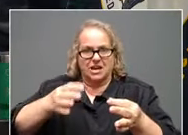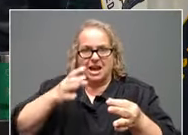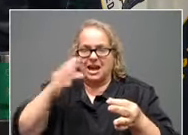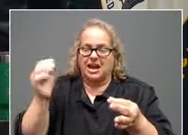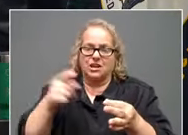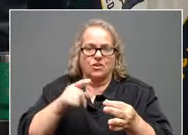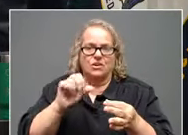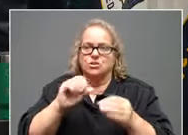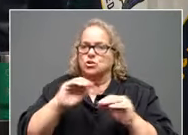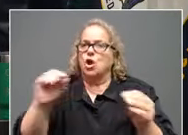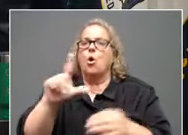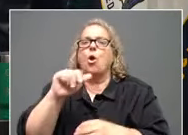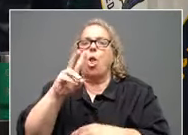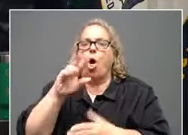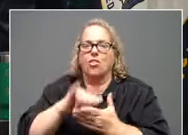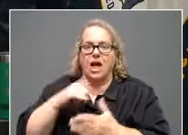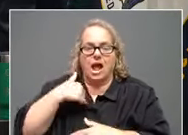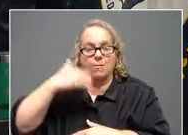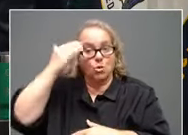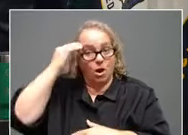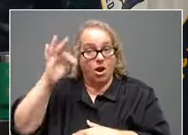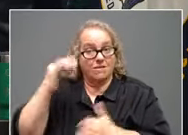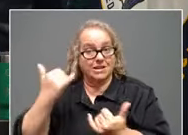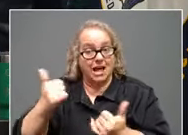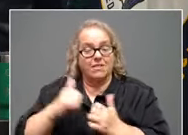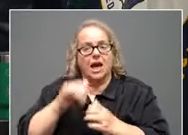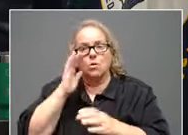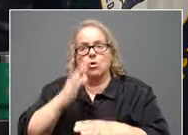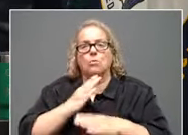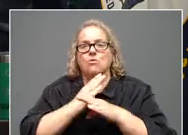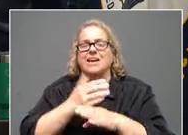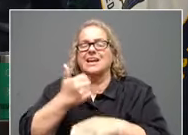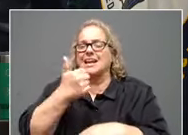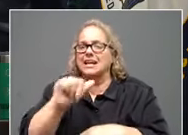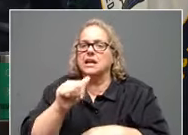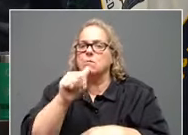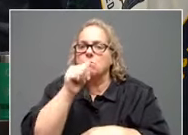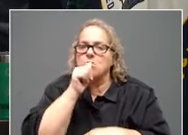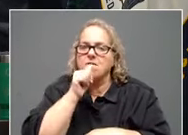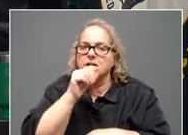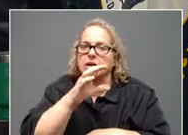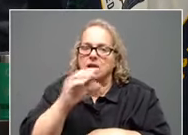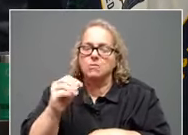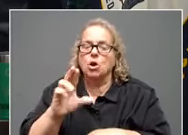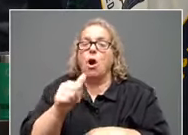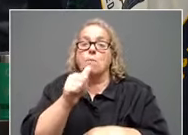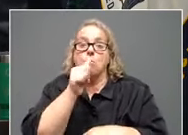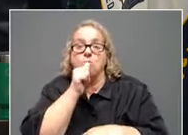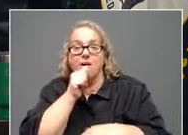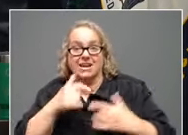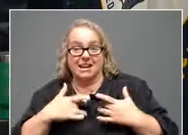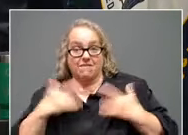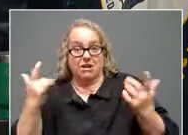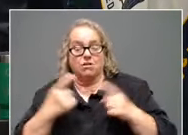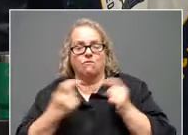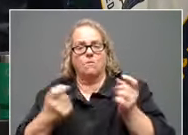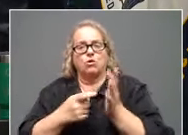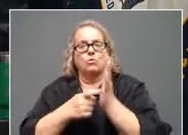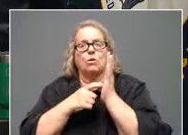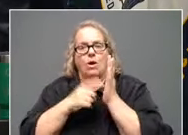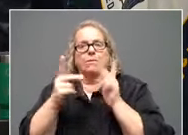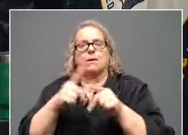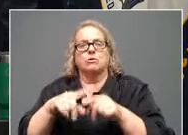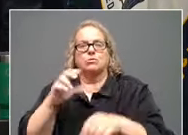law that I'm aware of on the books that would prevent a private entity or a private event from requiring people to be